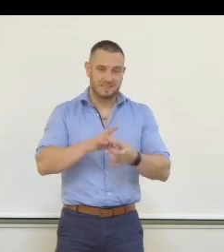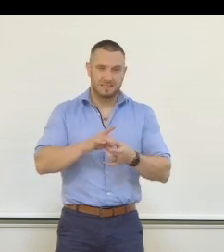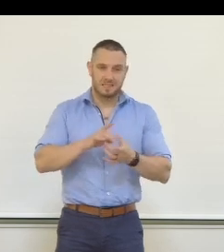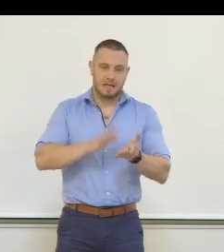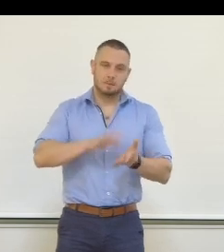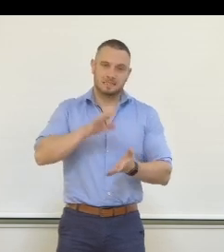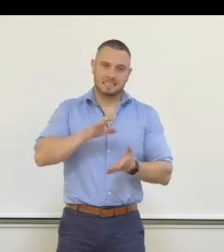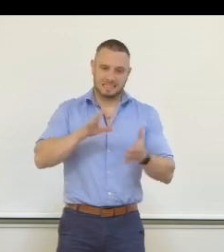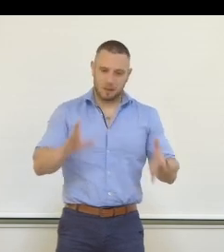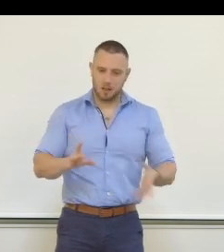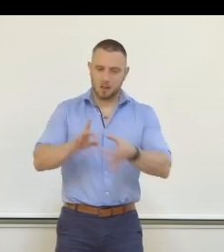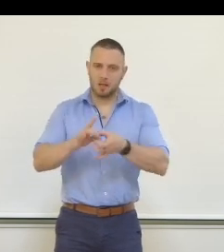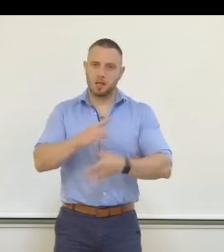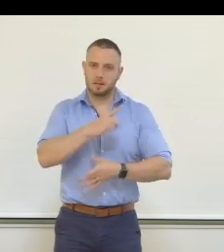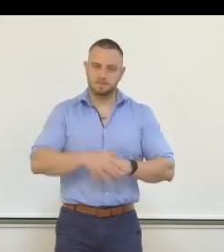Space Operations Center.